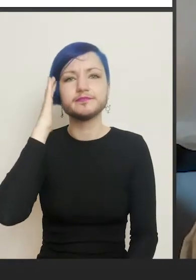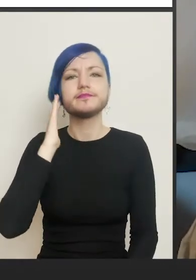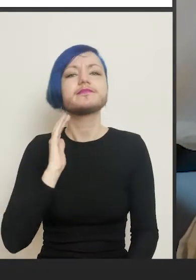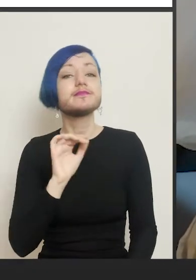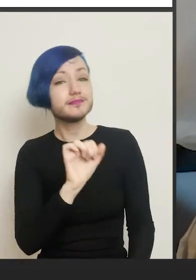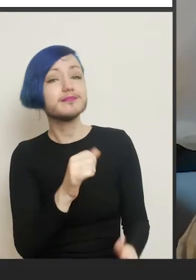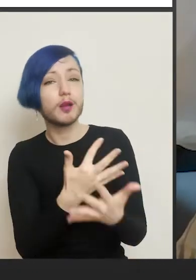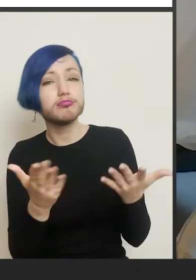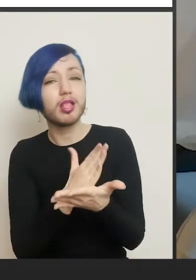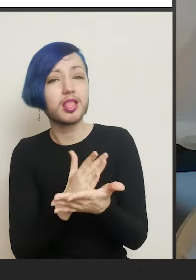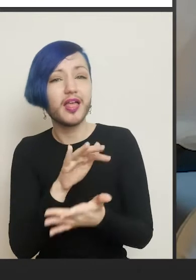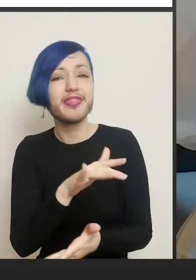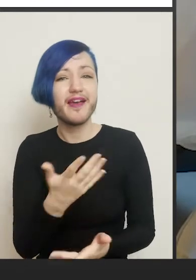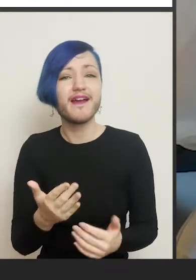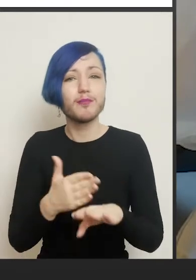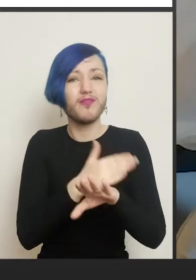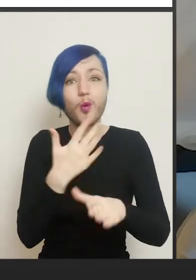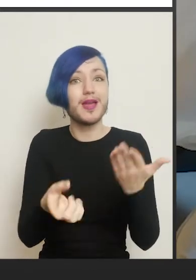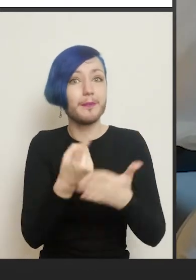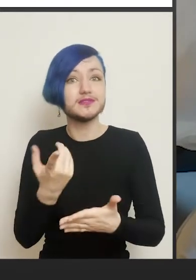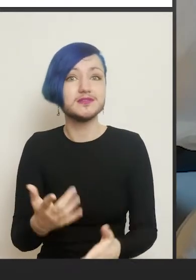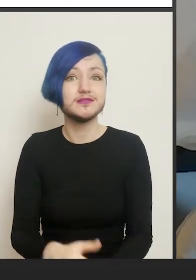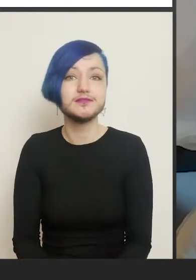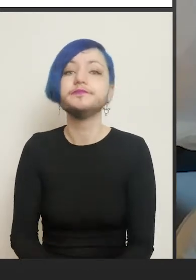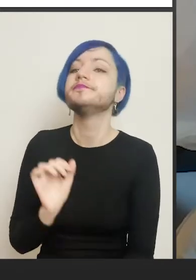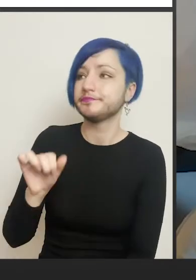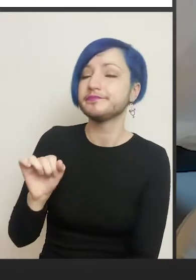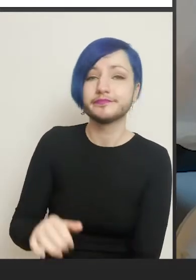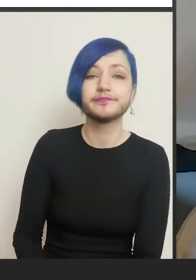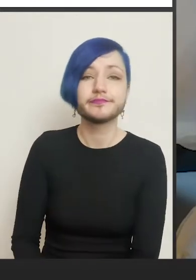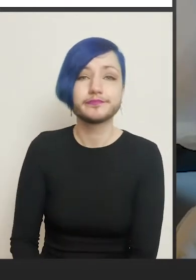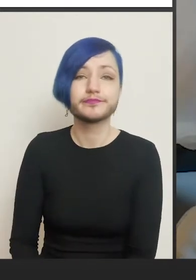yeah, it generates a lot of uncertainty before it's even happened. Yeah.